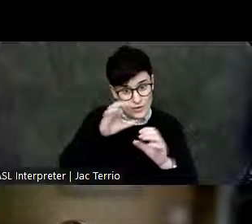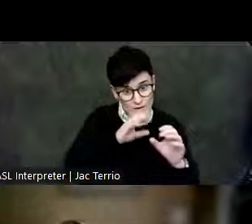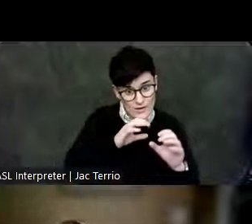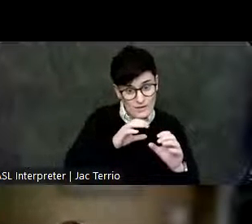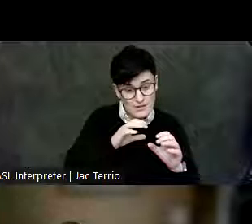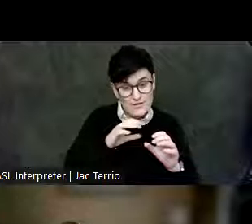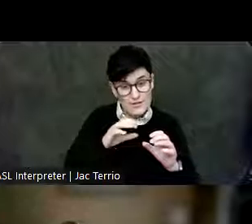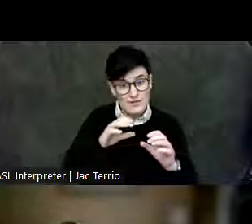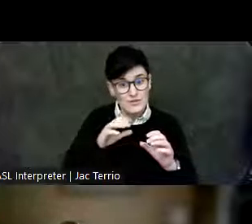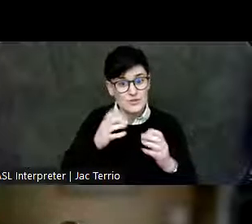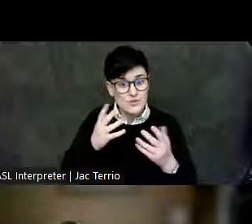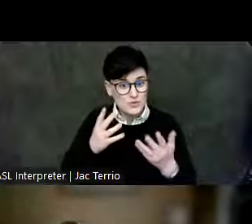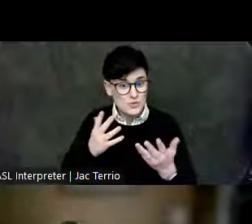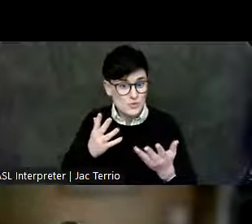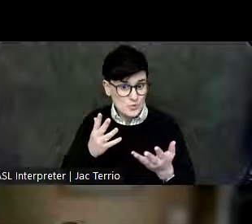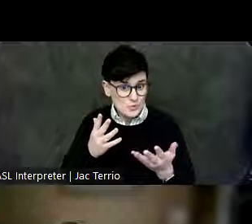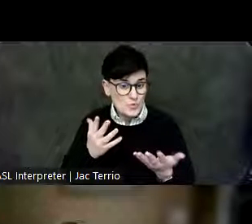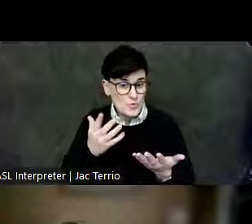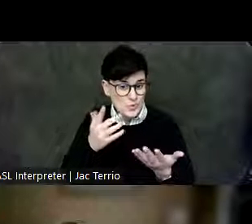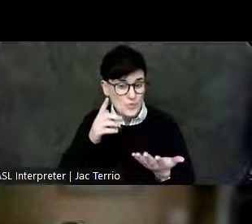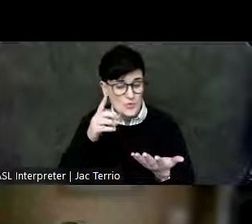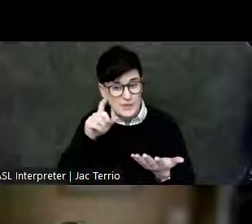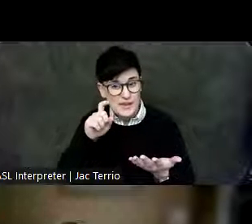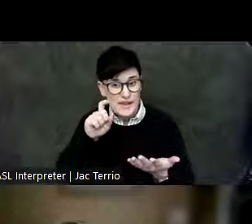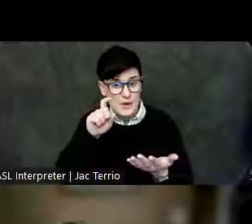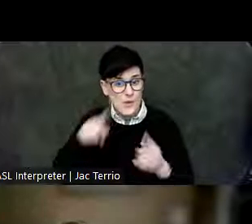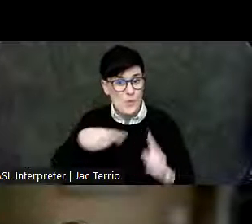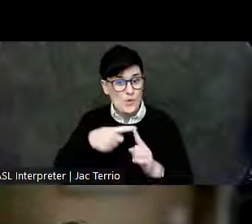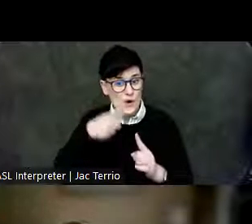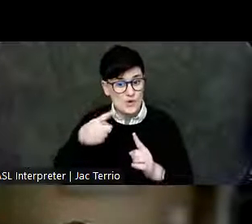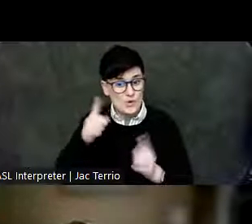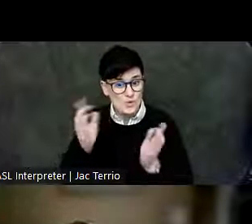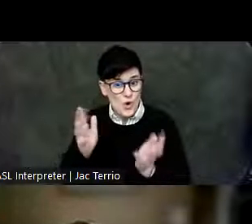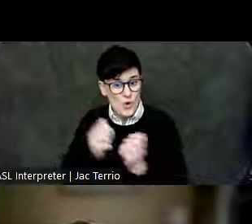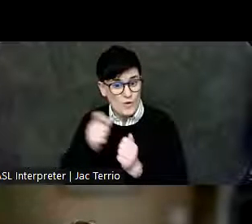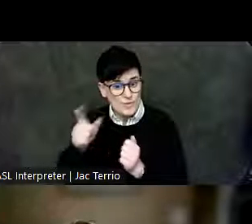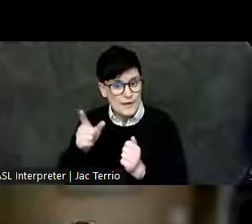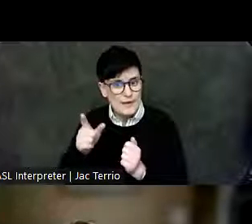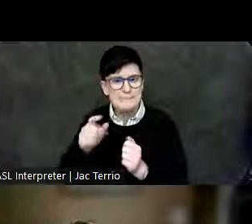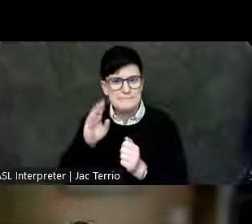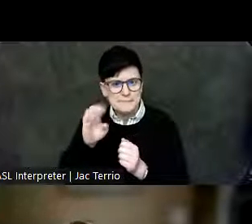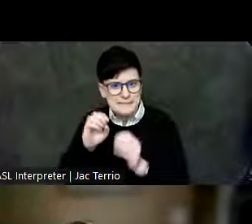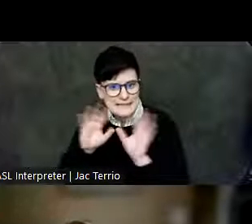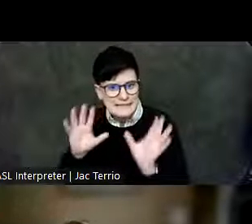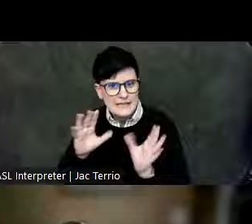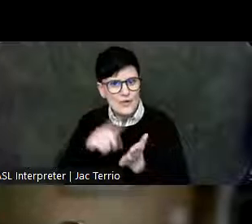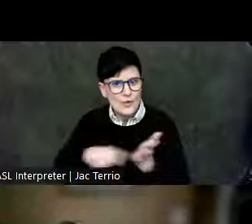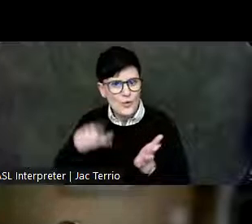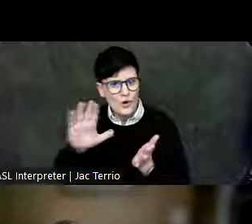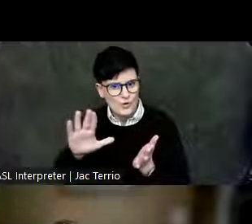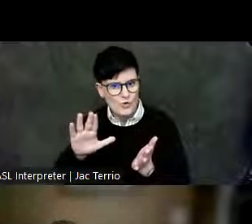like being clear about what your accessibility is, or when you're talking to them, because we have also found similar where